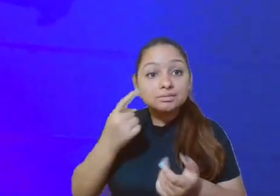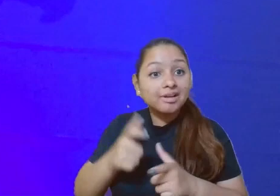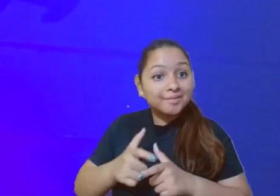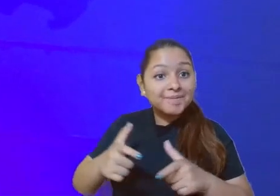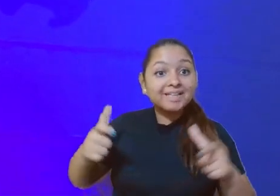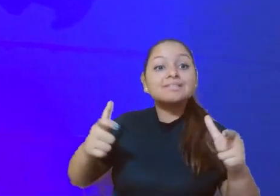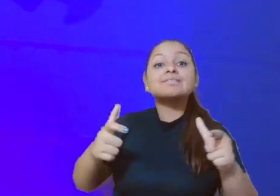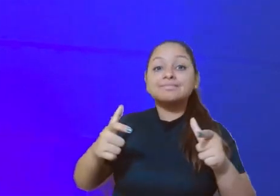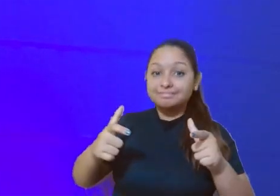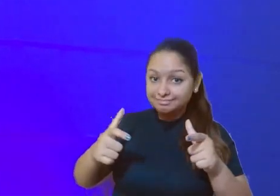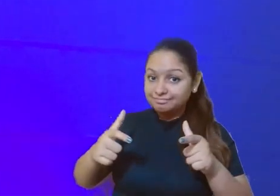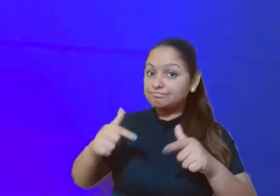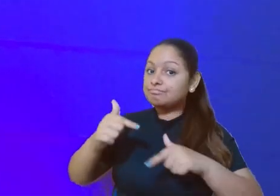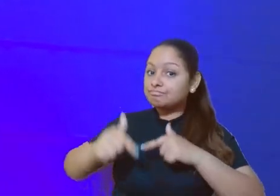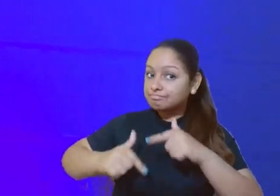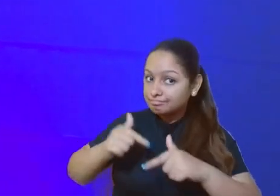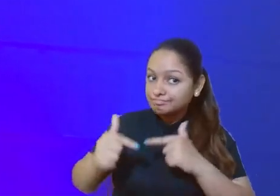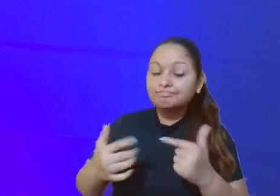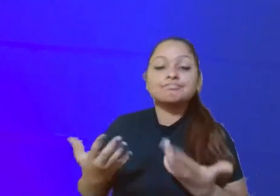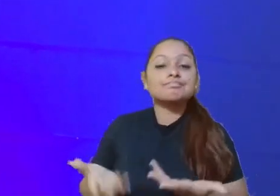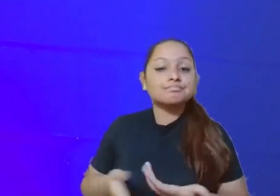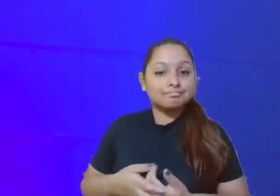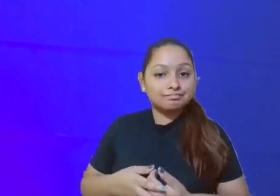productivity and efficiency.